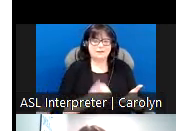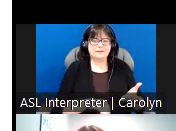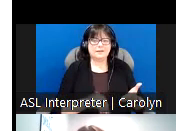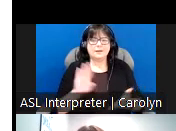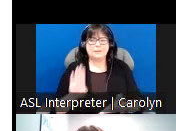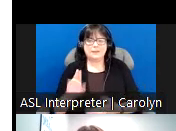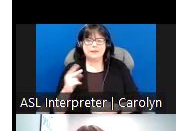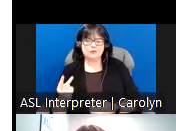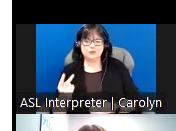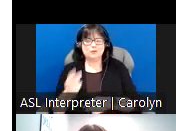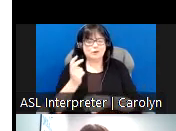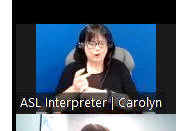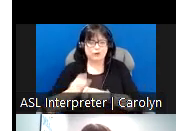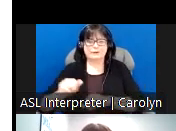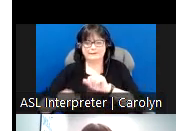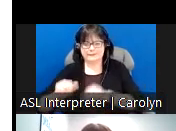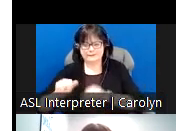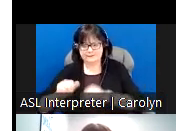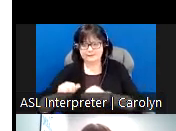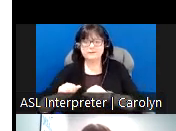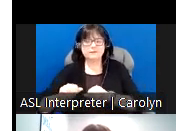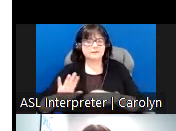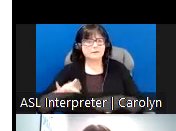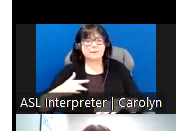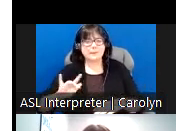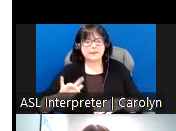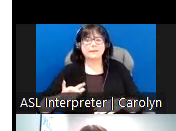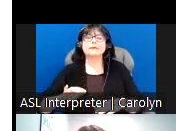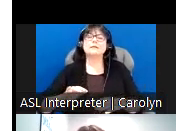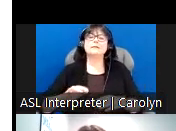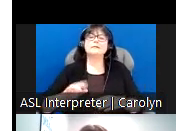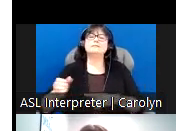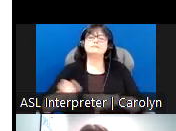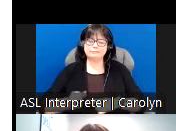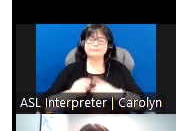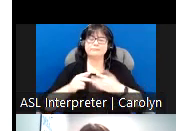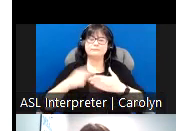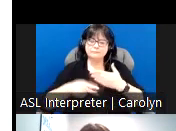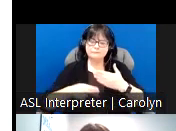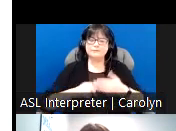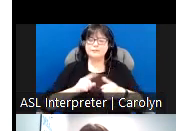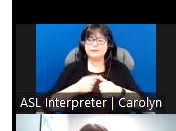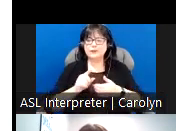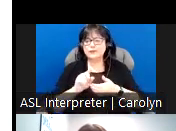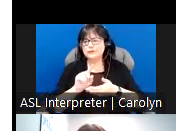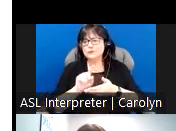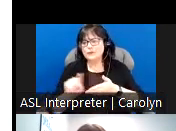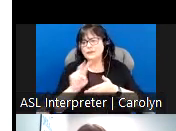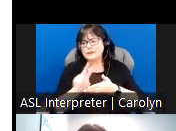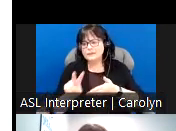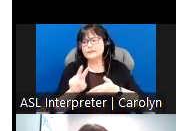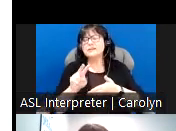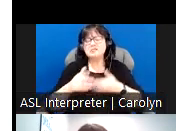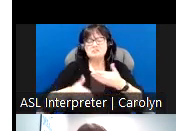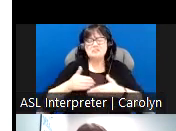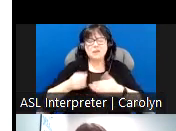But again, we see that within the first few weeks of them in our program, and we're able to reassess really where their skills are at. I'll